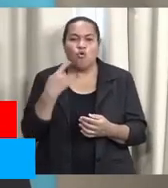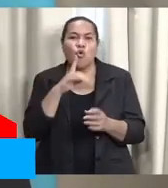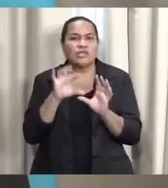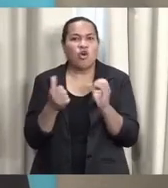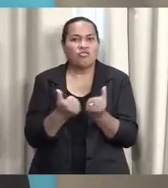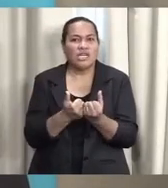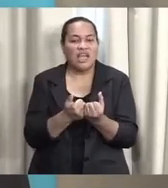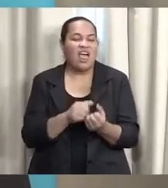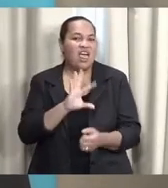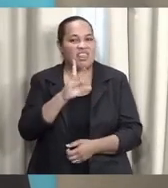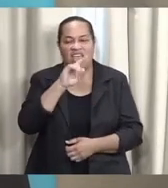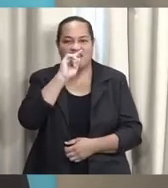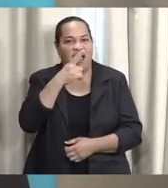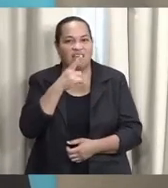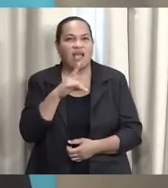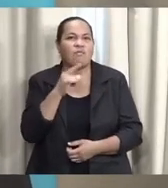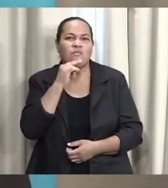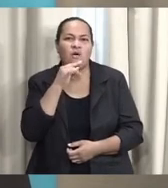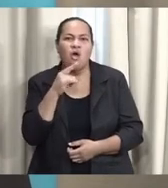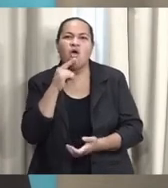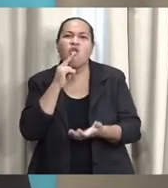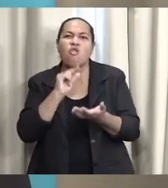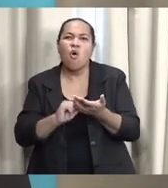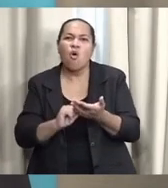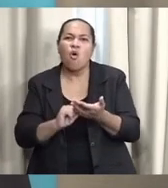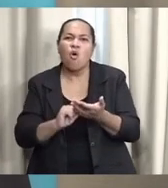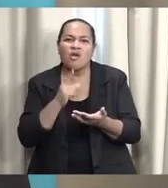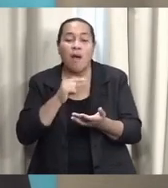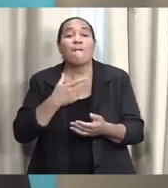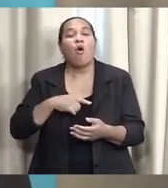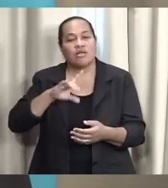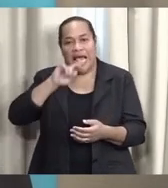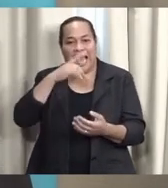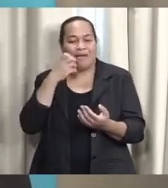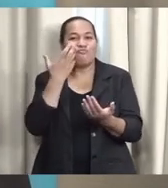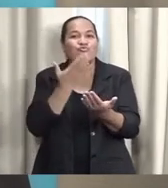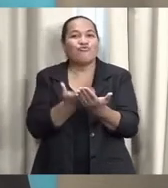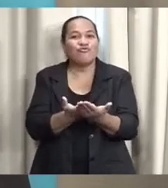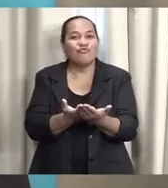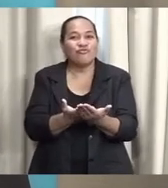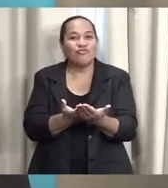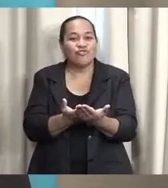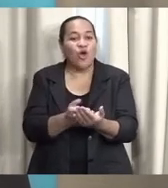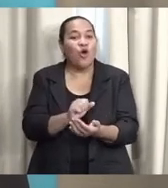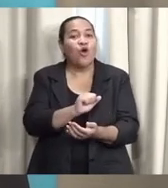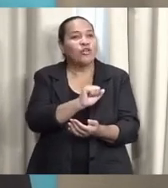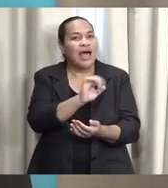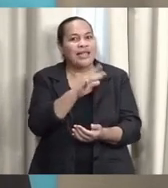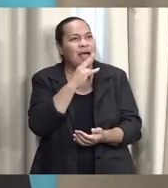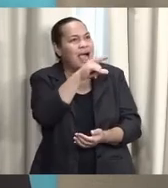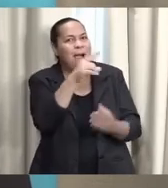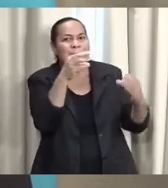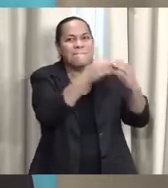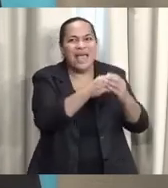couldn't skew a loan because they could not prove to their Landing institutions